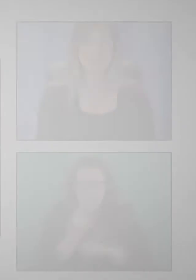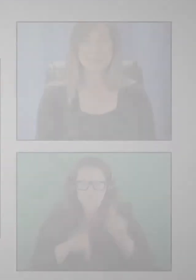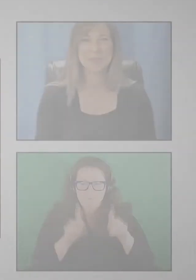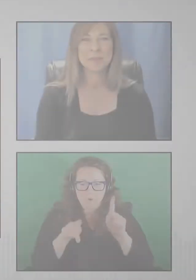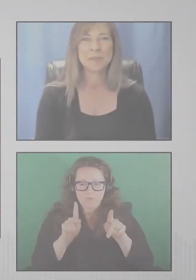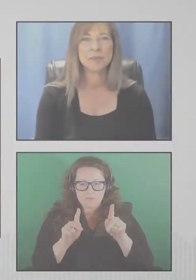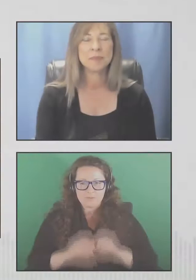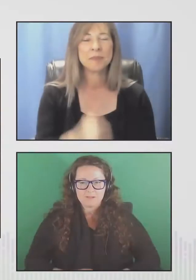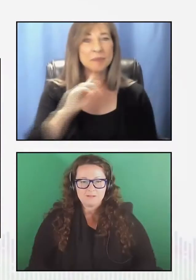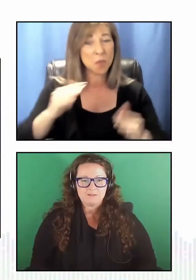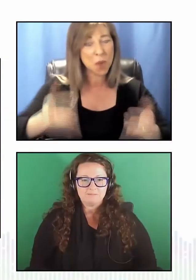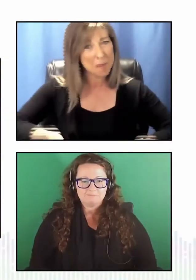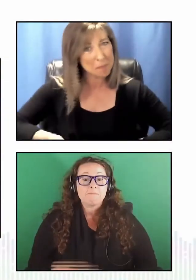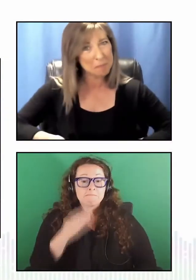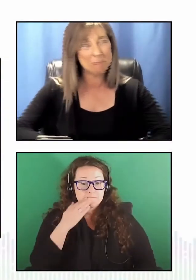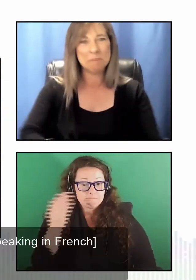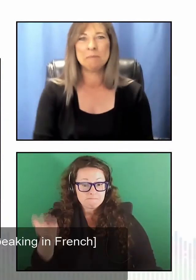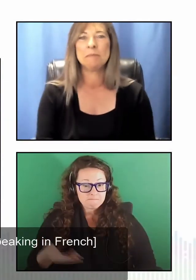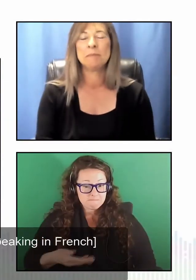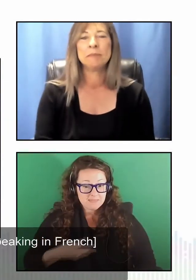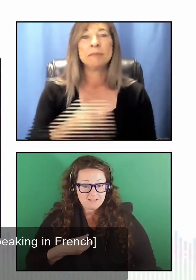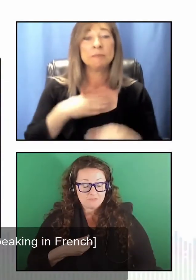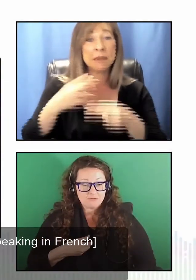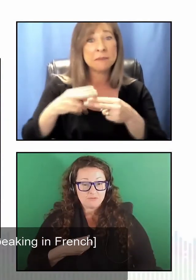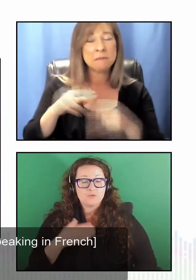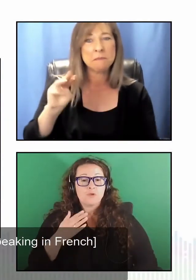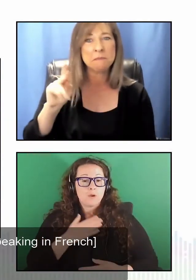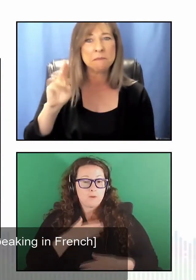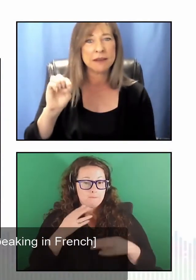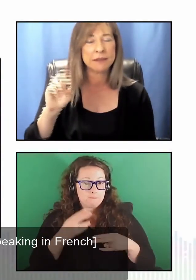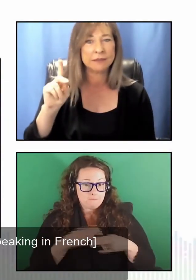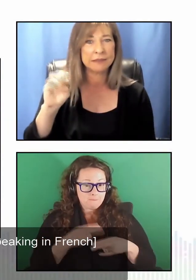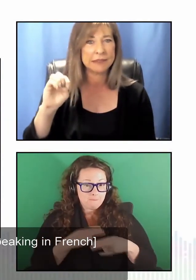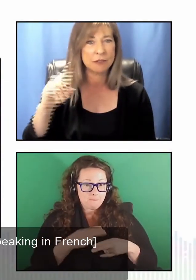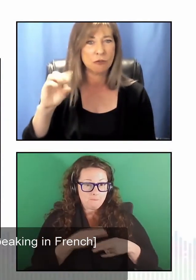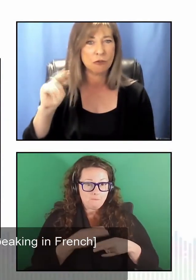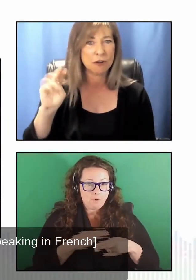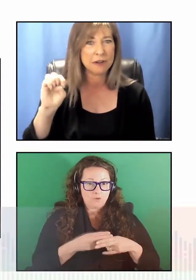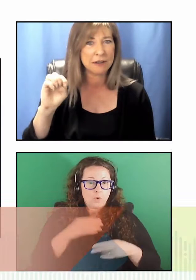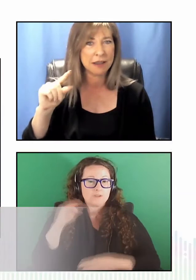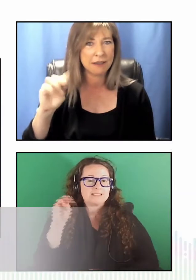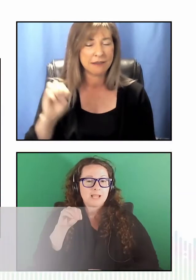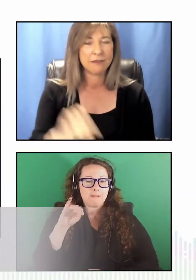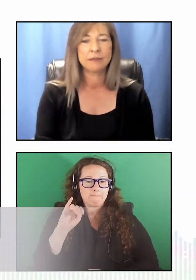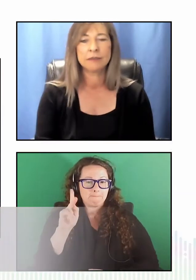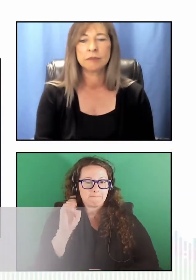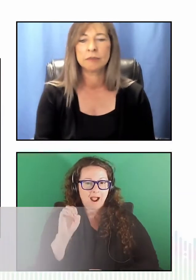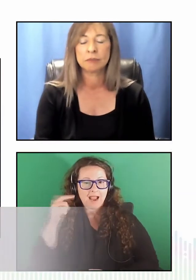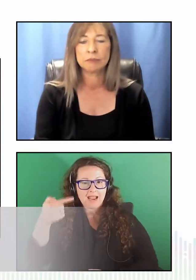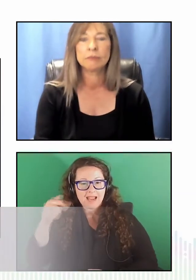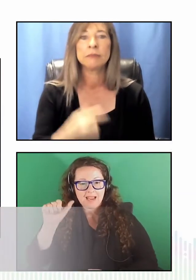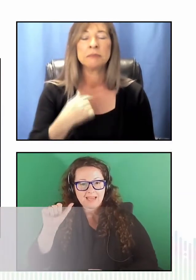Welcome and bienvenue. My name is Mike de Gagne. Je suis le président I am the president-elect